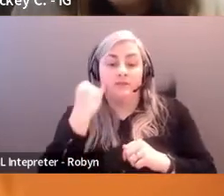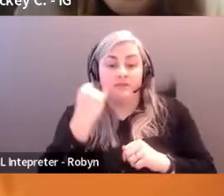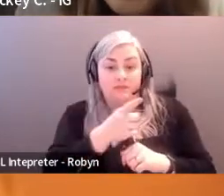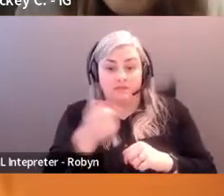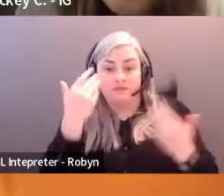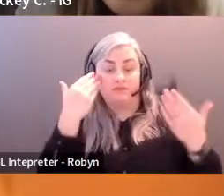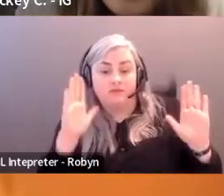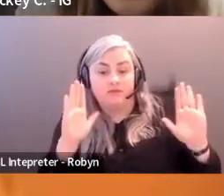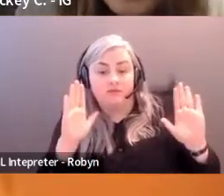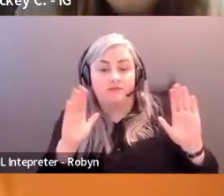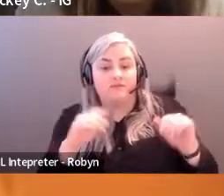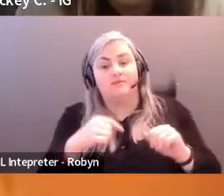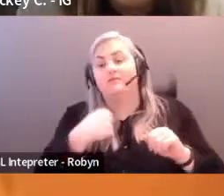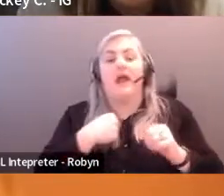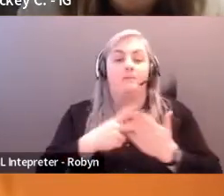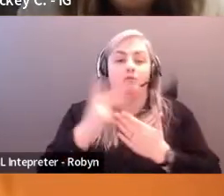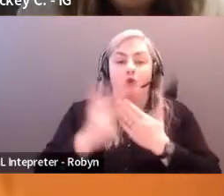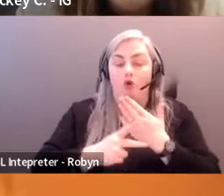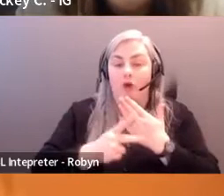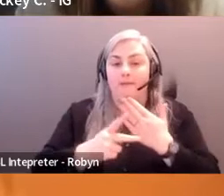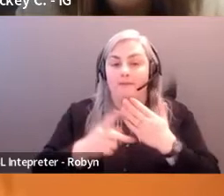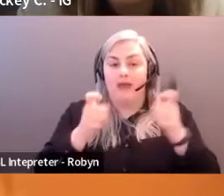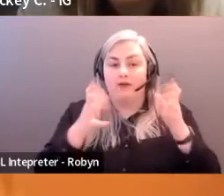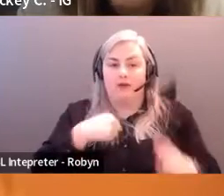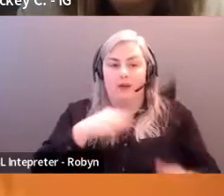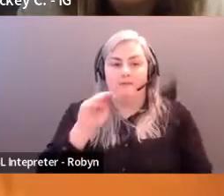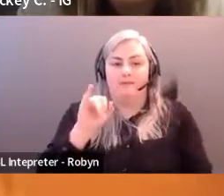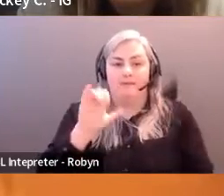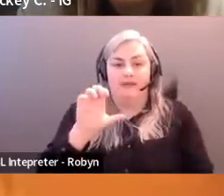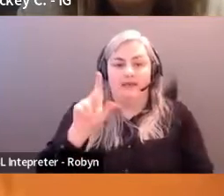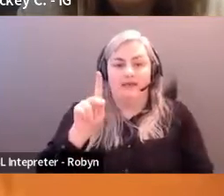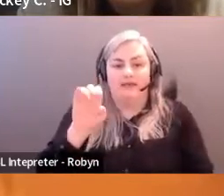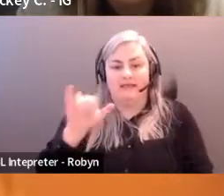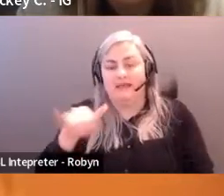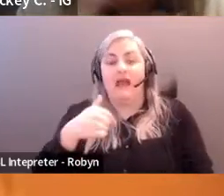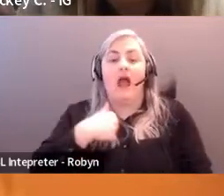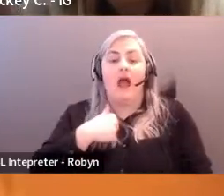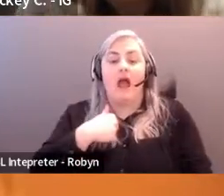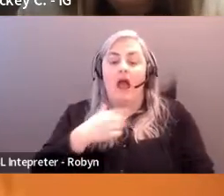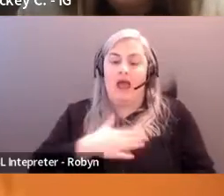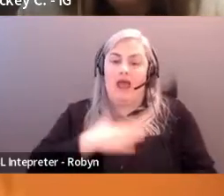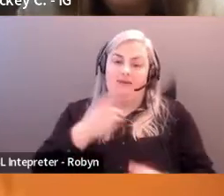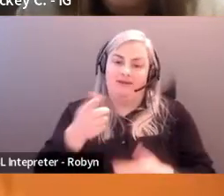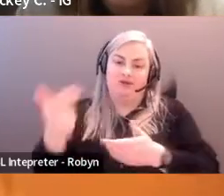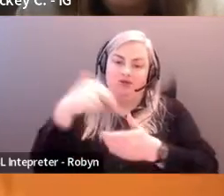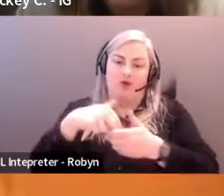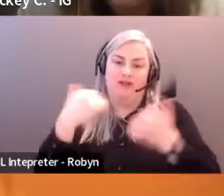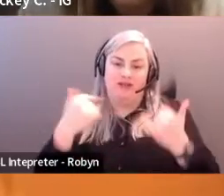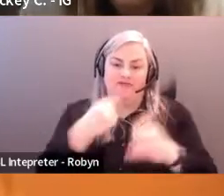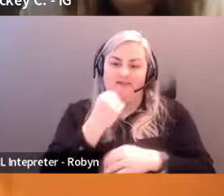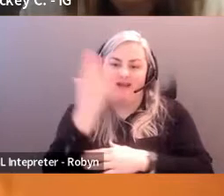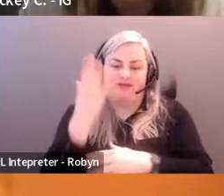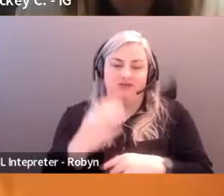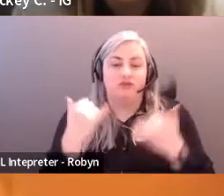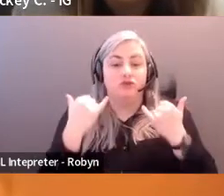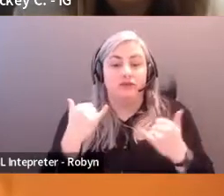Mickey Campo. I'm a program manager at Innovation Guelph. And I'm really happy that you decided to join us here today for lunch. Today's